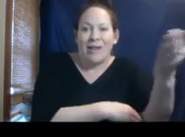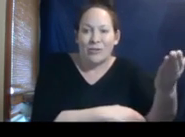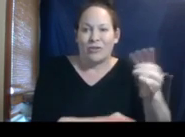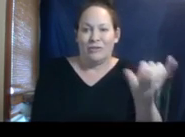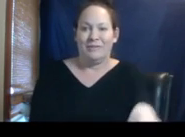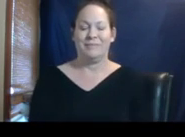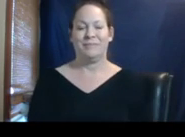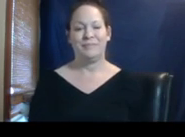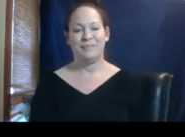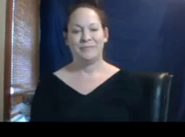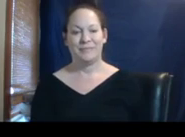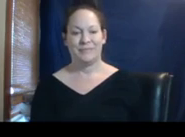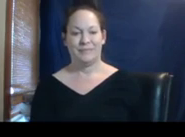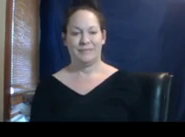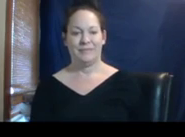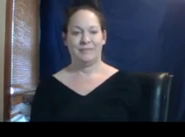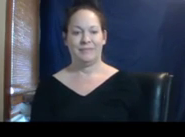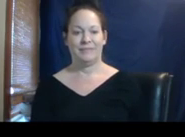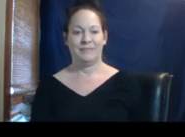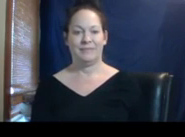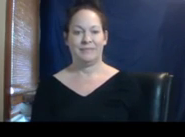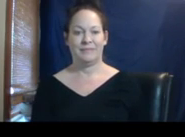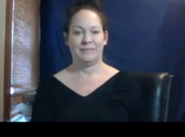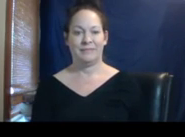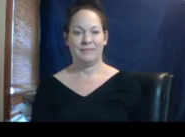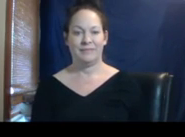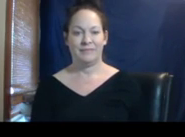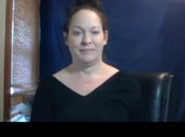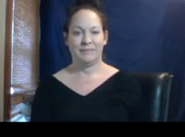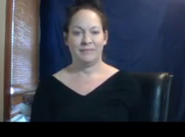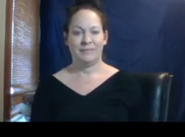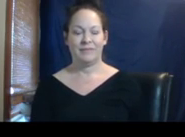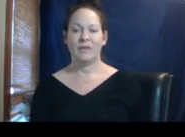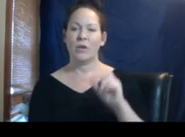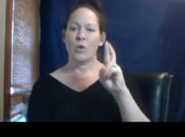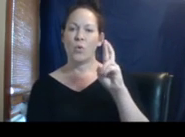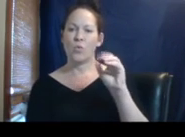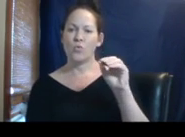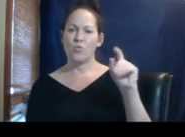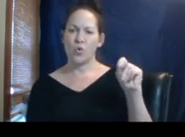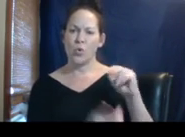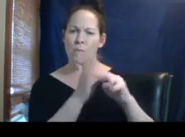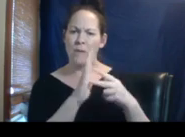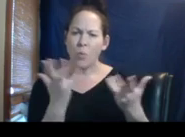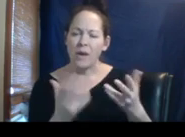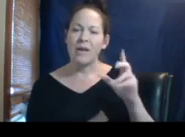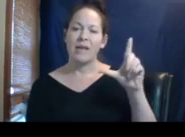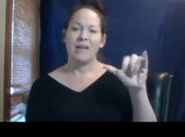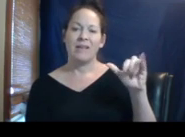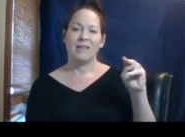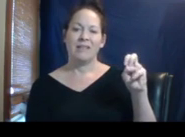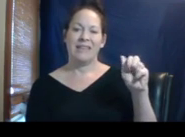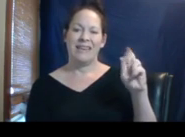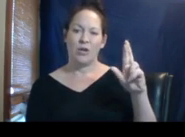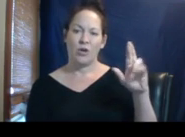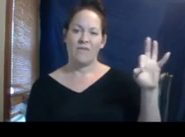Our game will be finding roots, and roots are the linear factors. Go hand in hand. Roots, zeros,